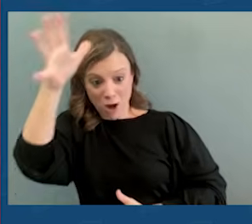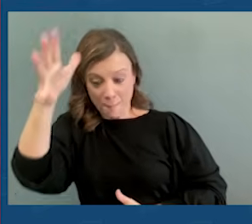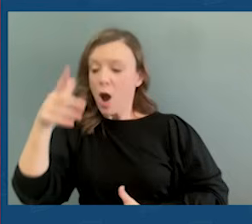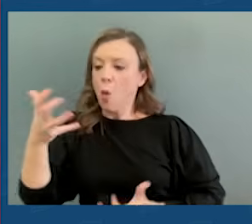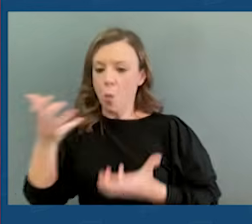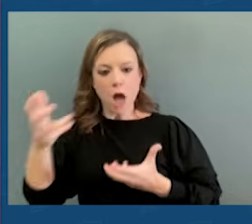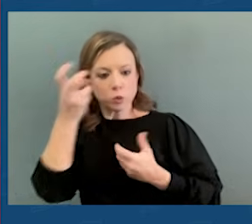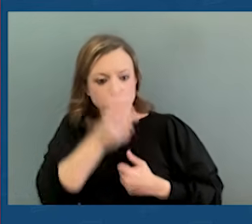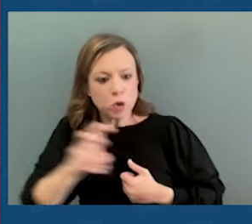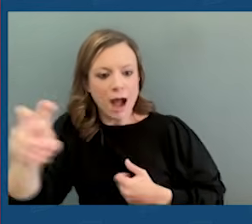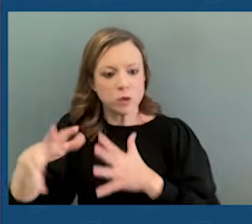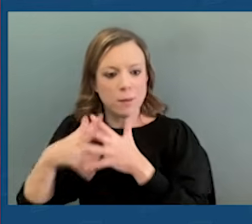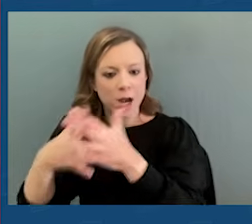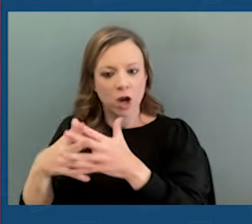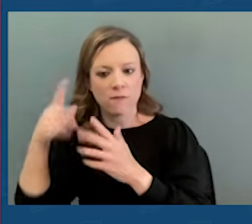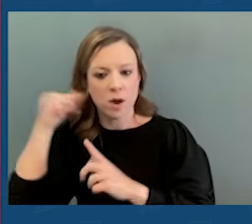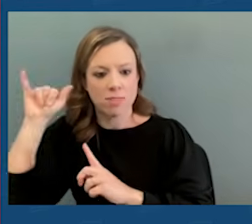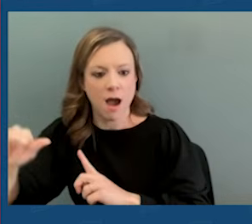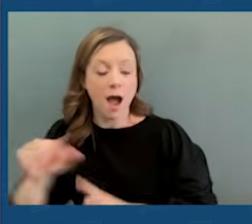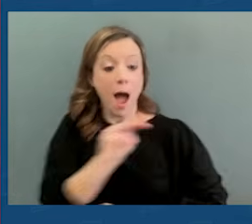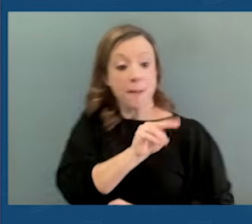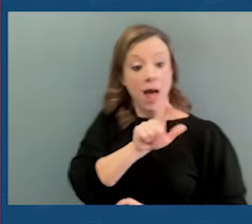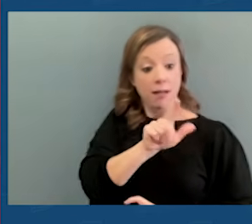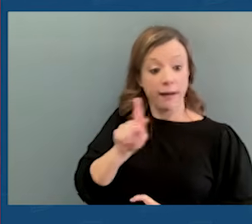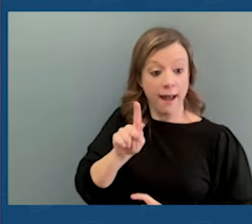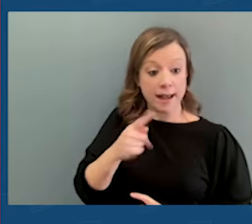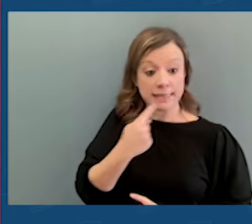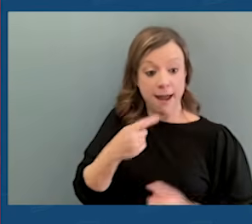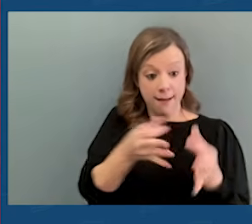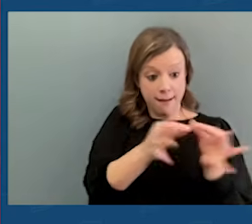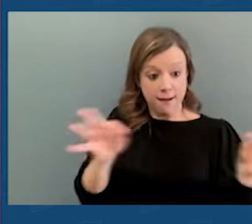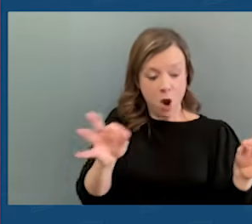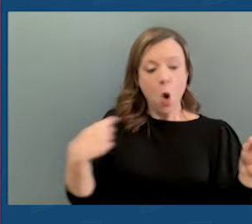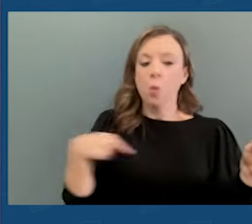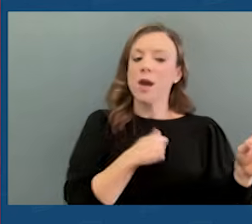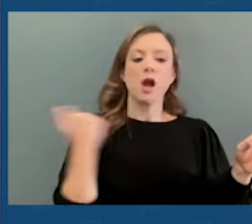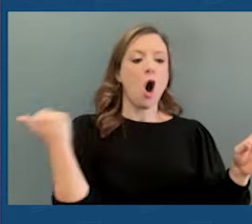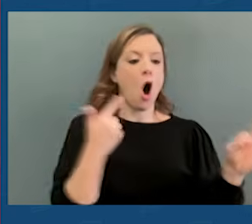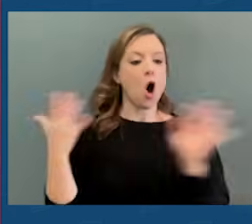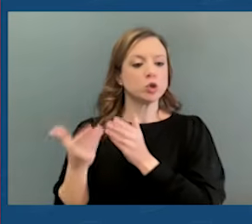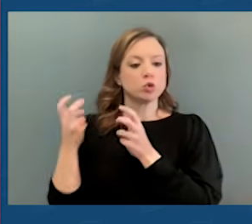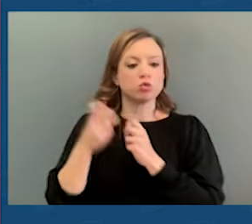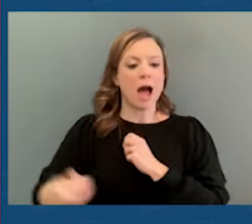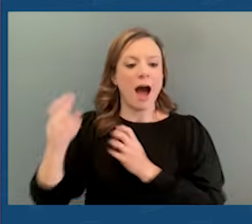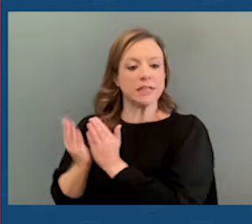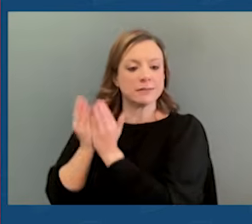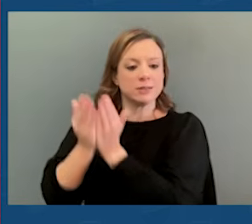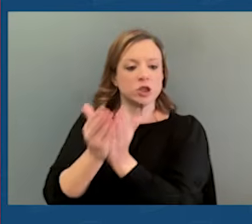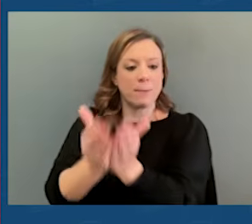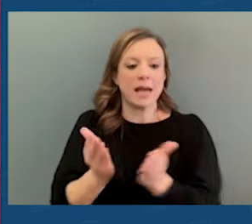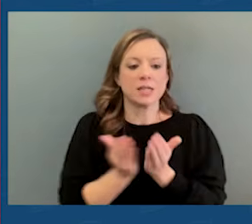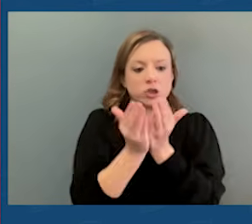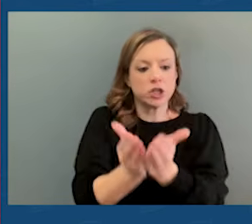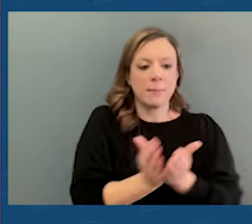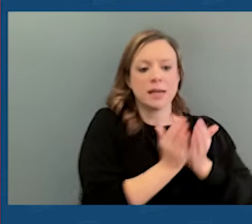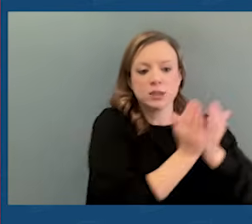said. Great line. We all came in different ships, but we're all in the same boat